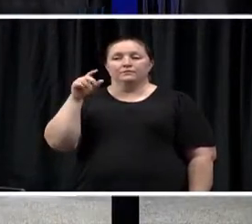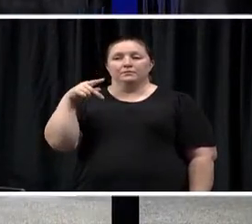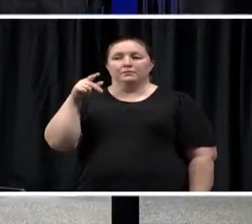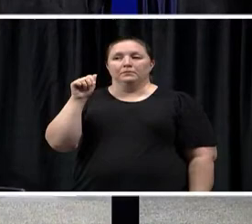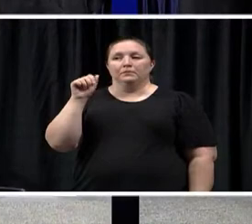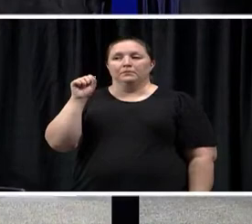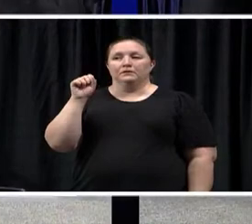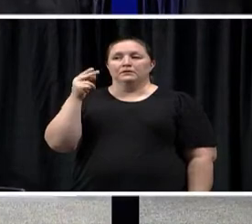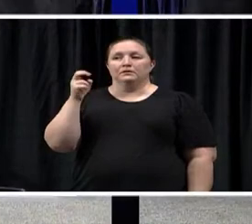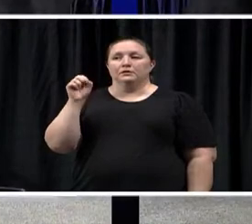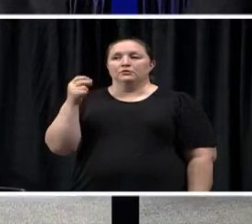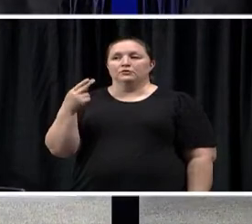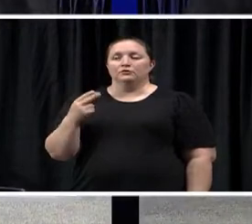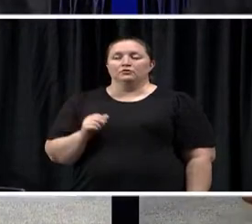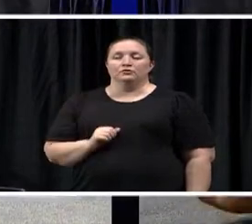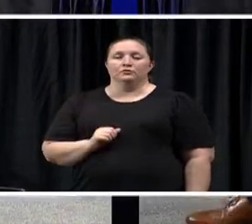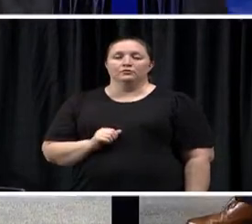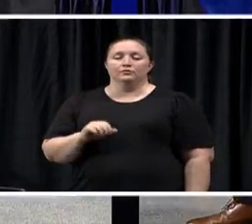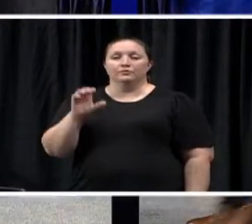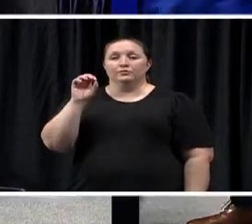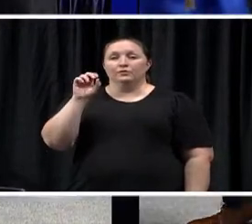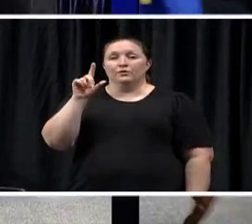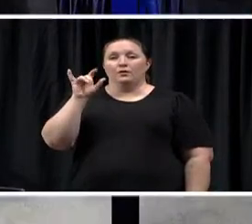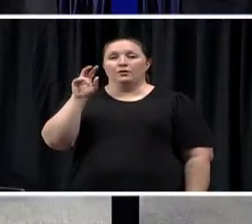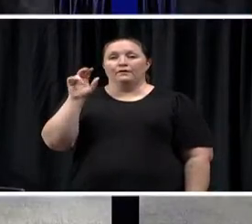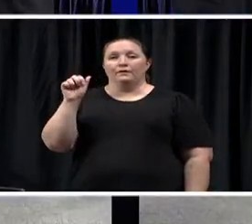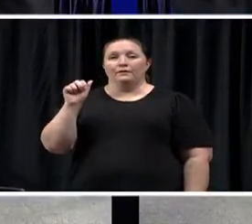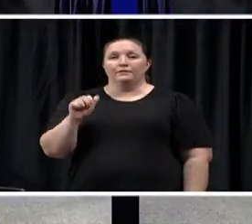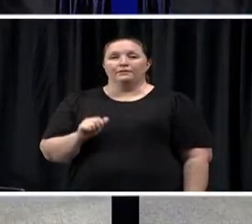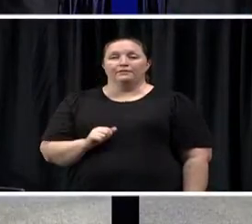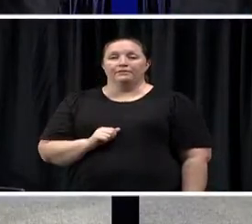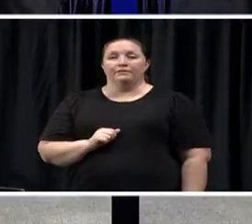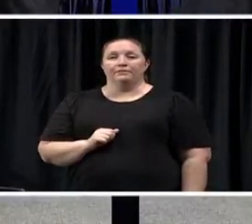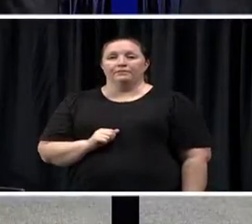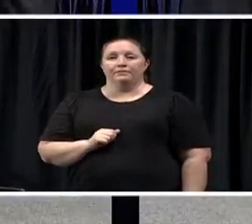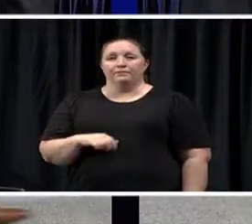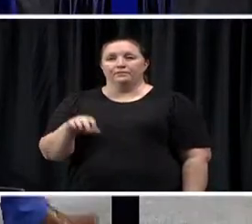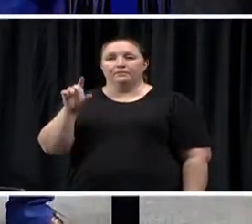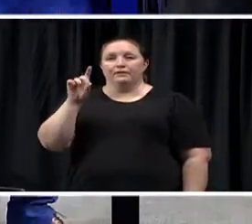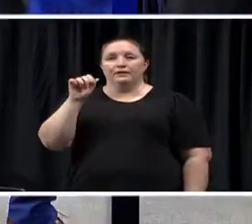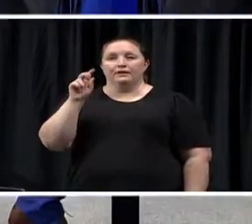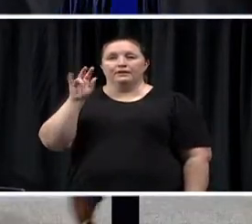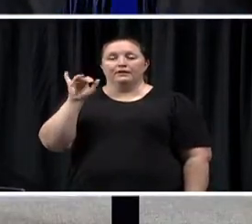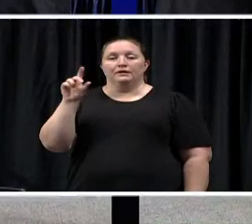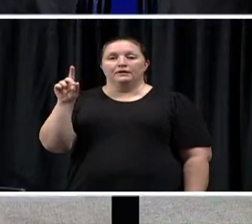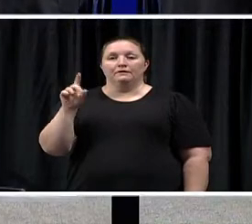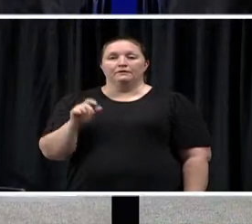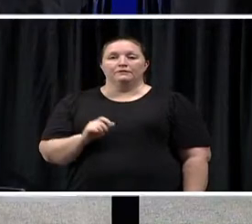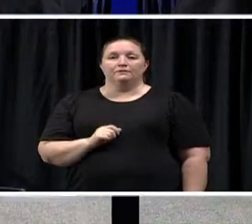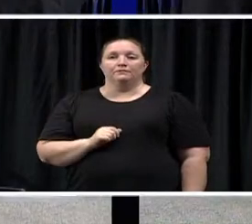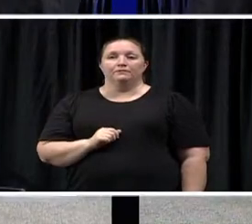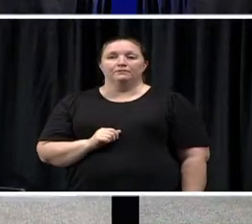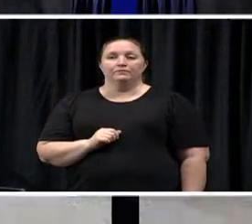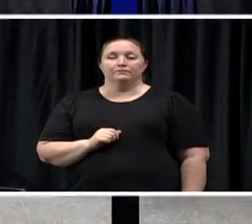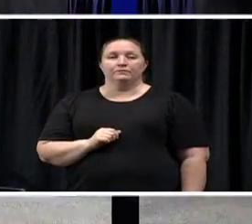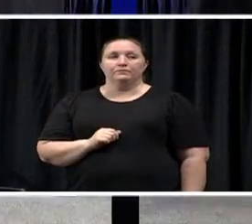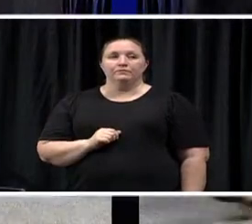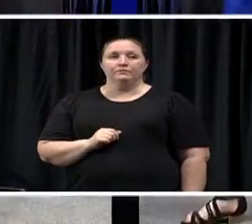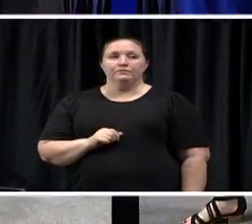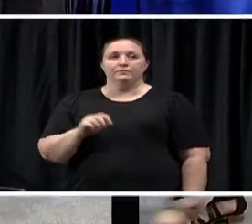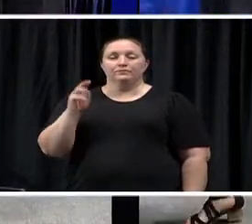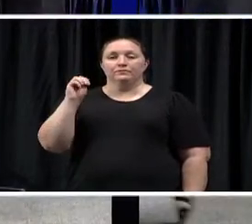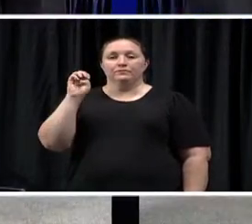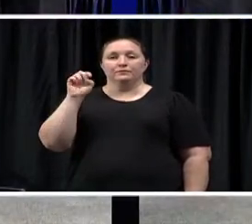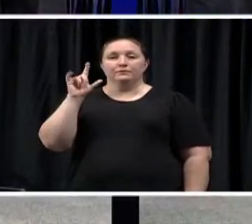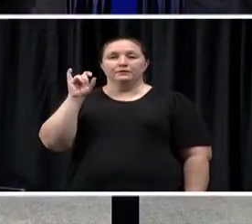Pokarel. Olivia Yuan Pettit. David Andrew Ponder.